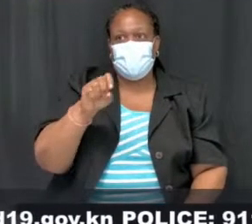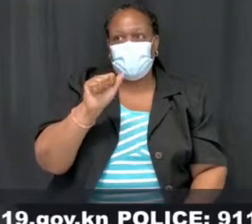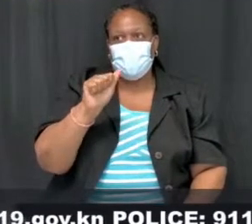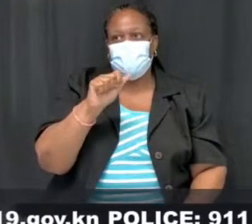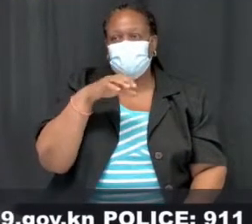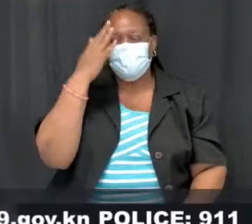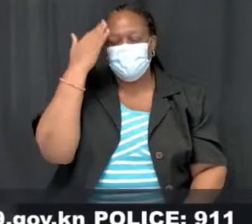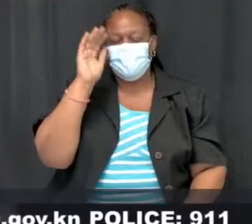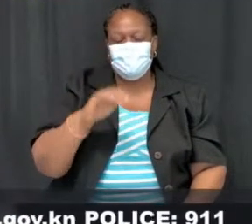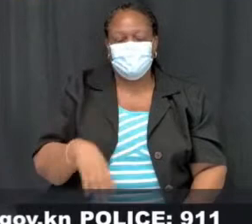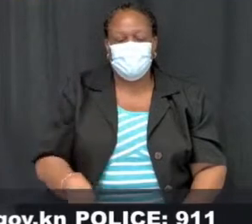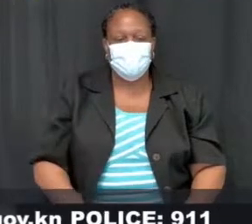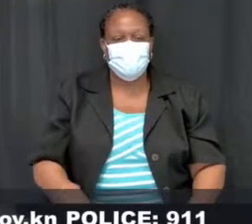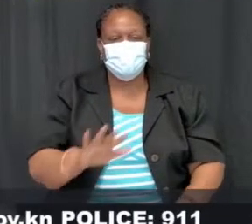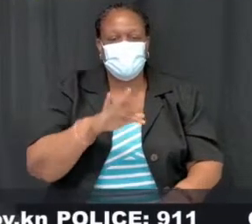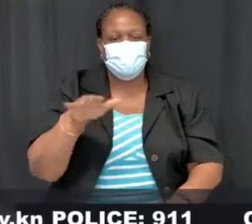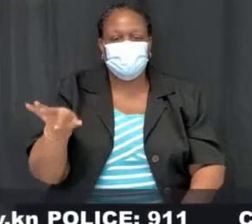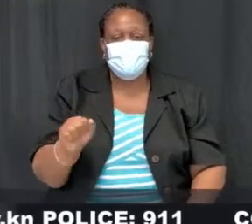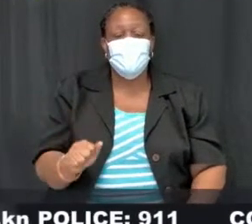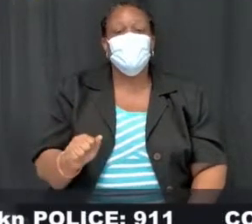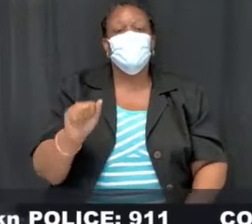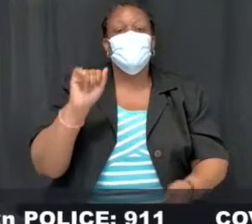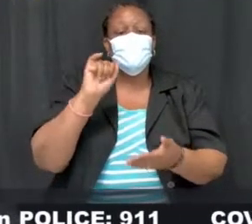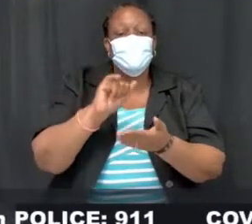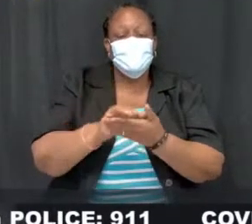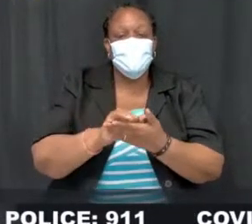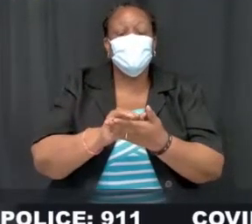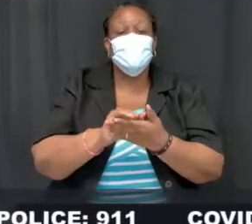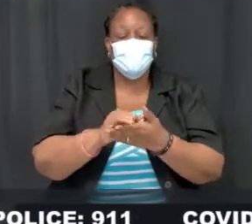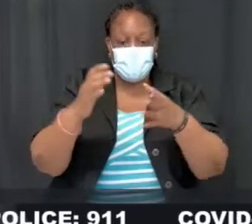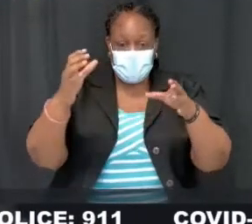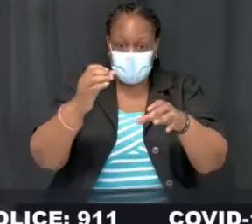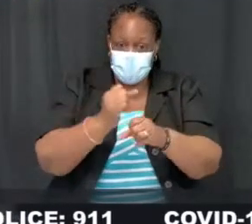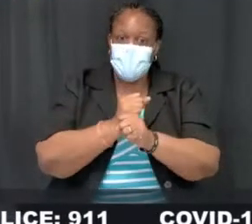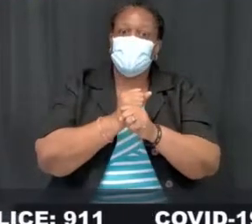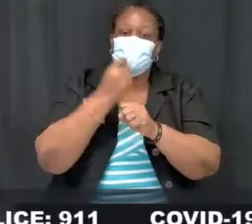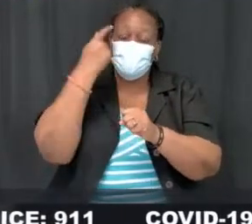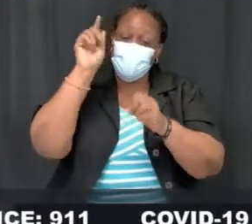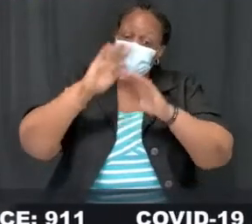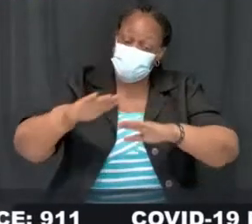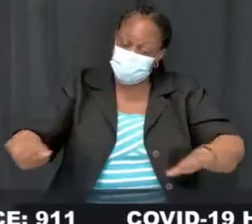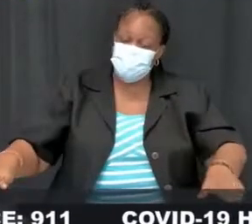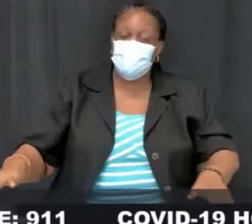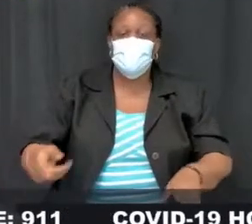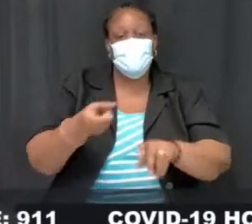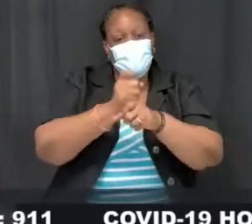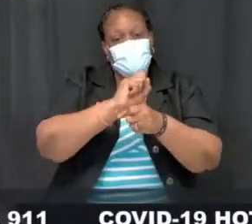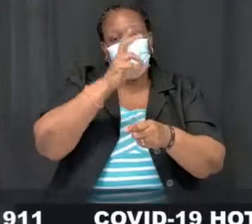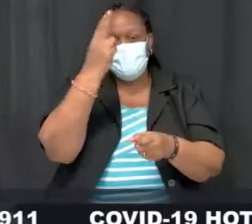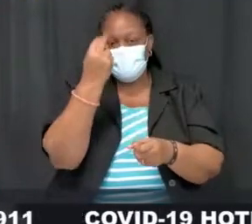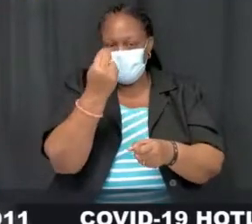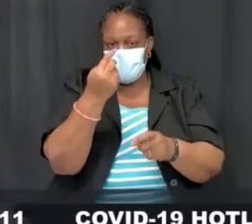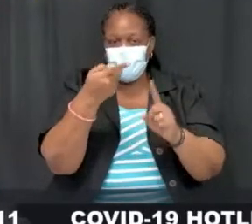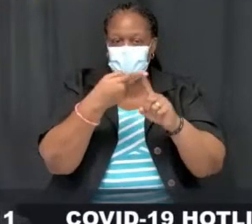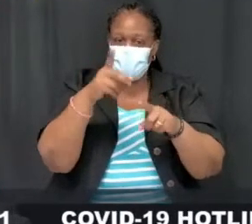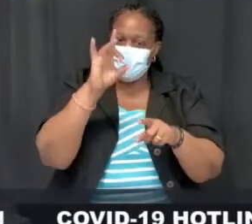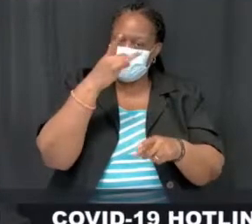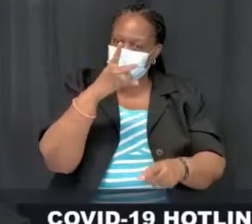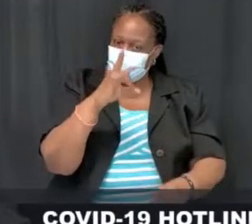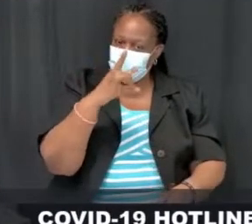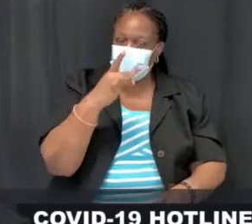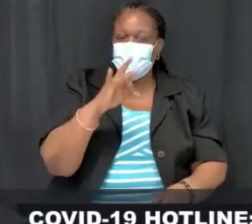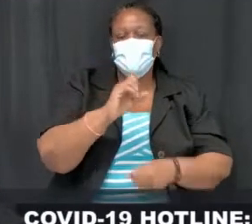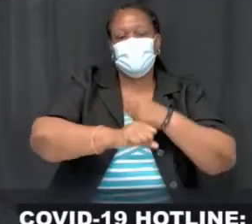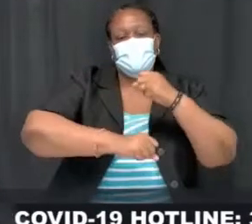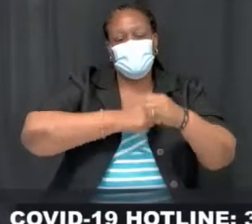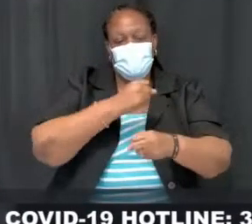be vaccinated, specifically those parents who were concerned about the children, the 12 to